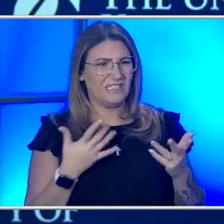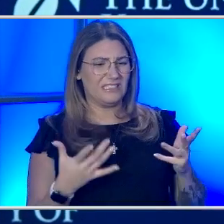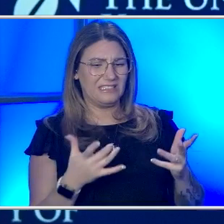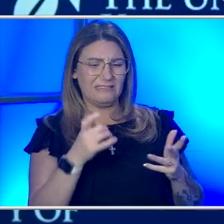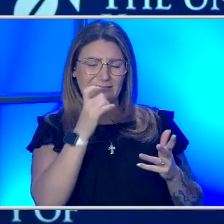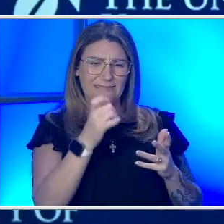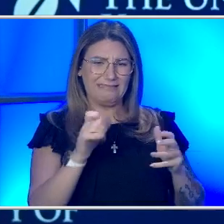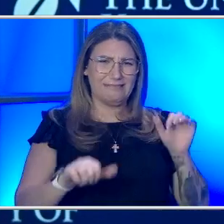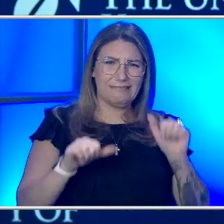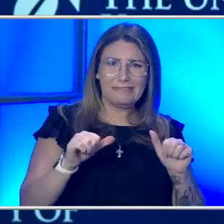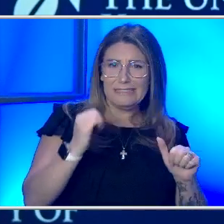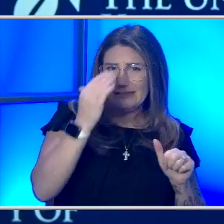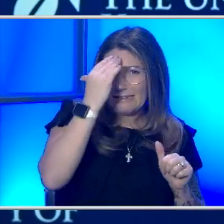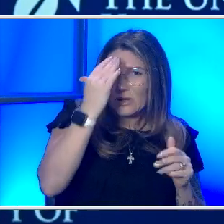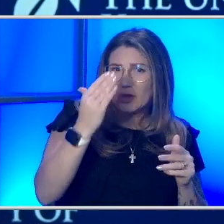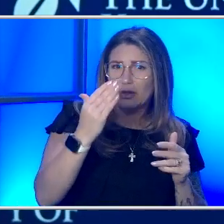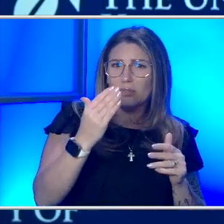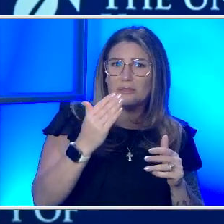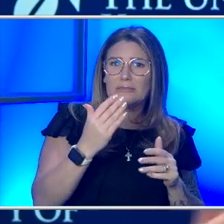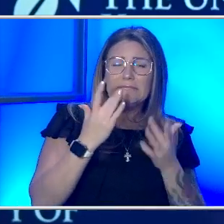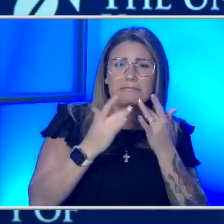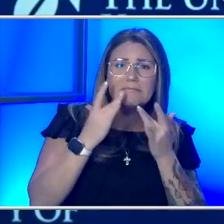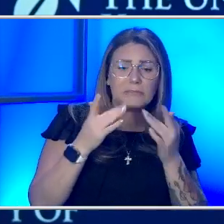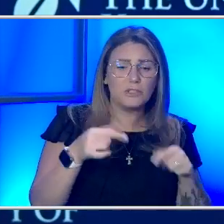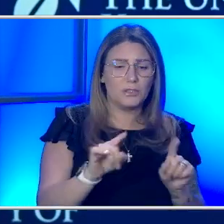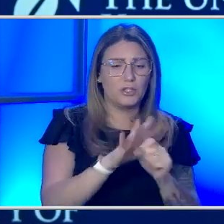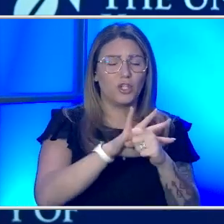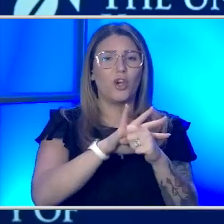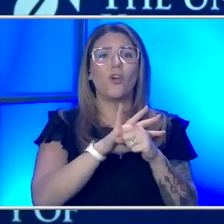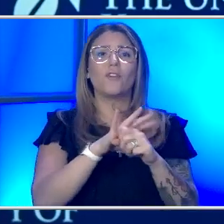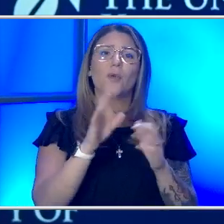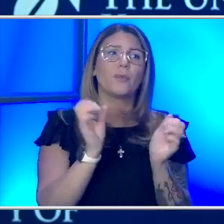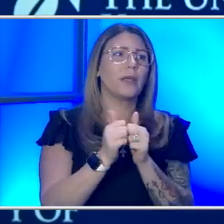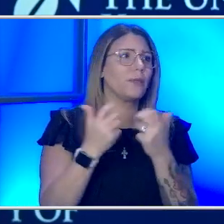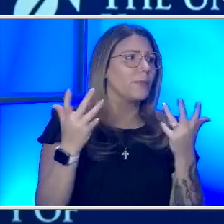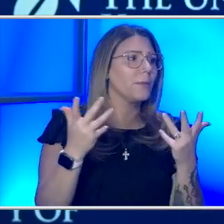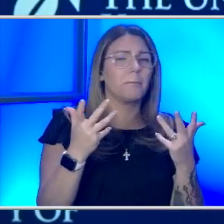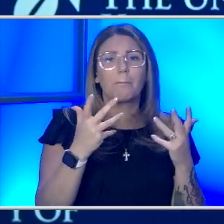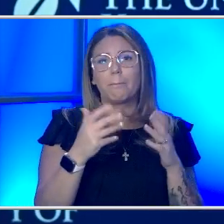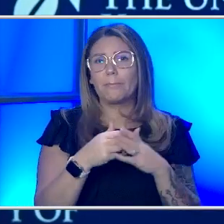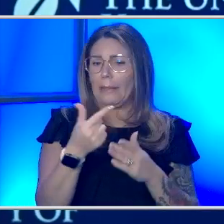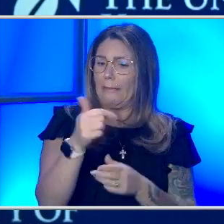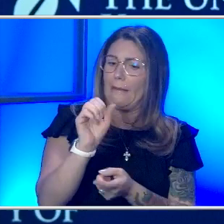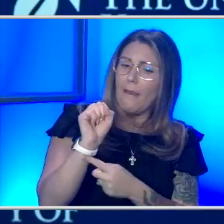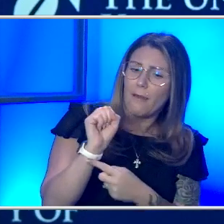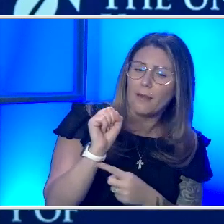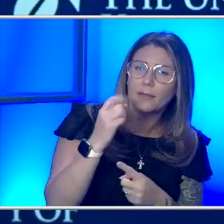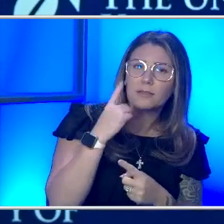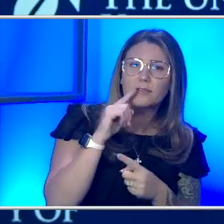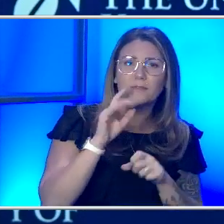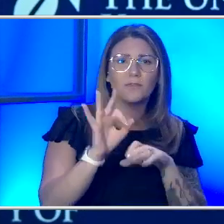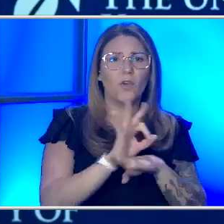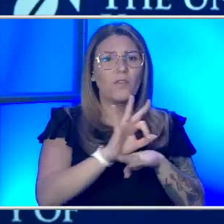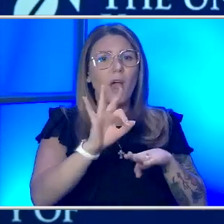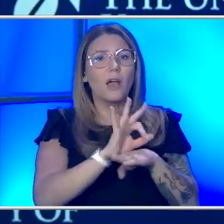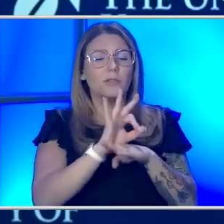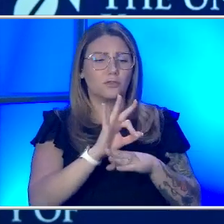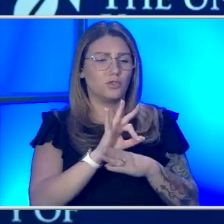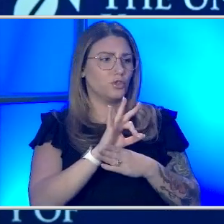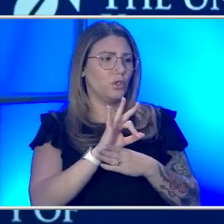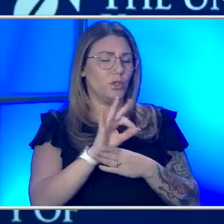lot of unknown shortages in COVID, whether it be, gases to function all of our tools and robots and so